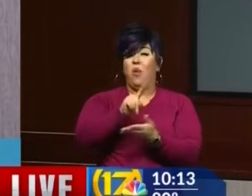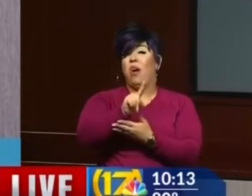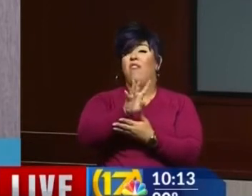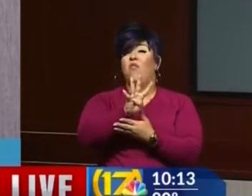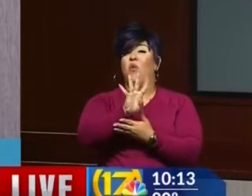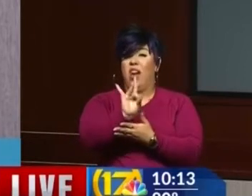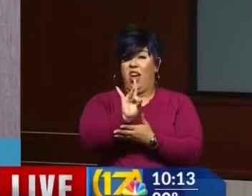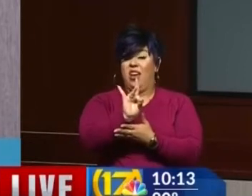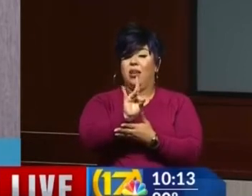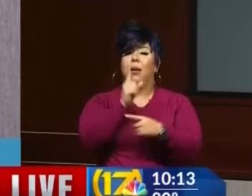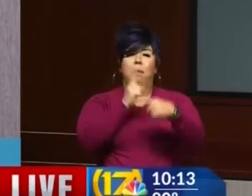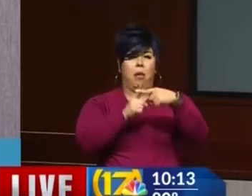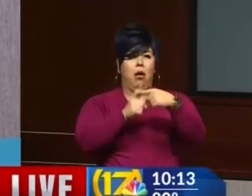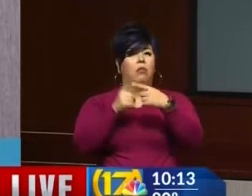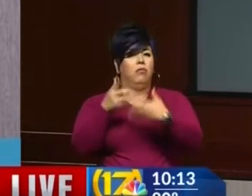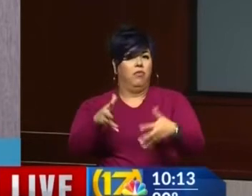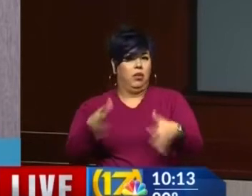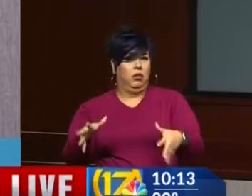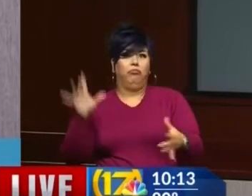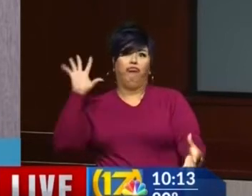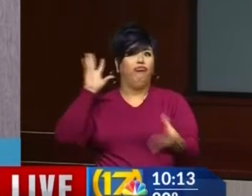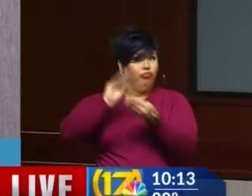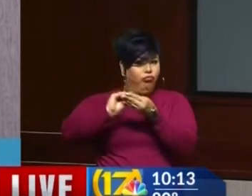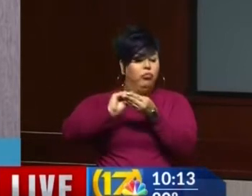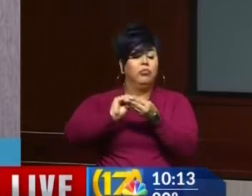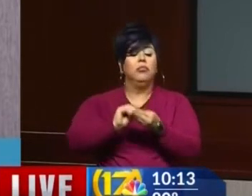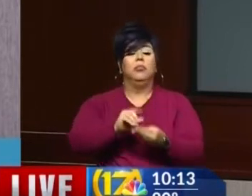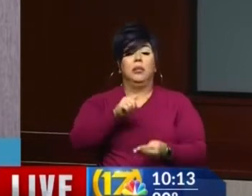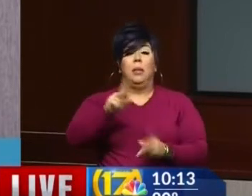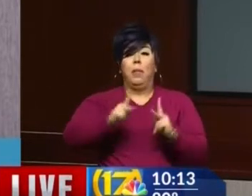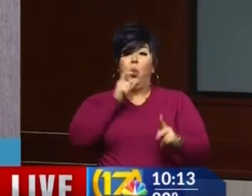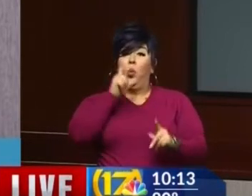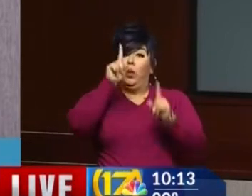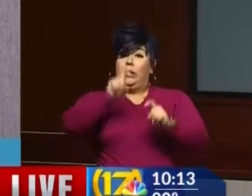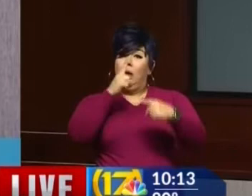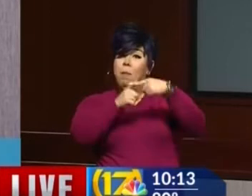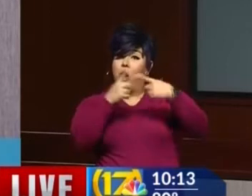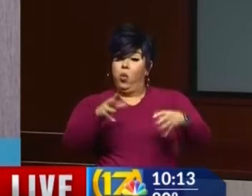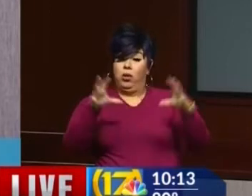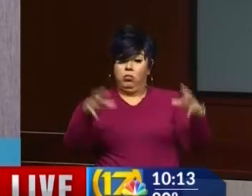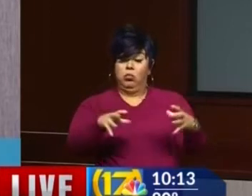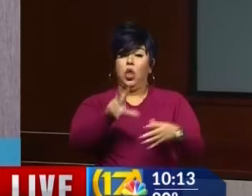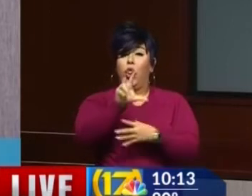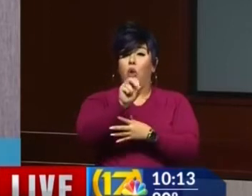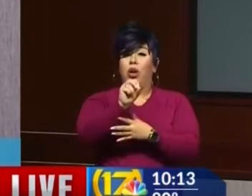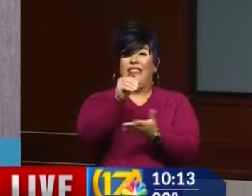31,148 positive tests to date. Of those who've tested positive to date,